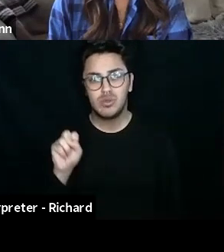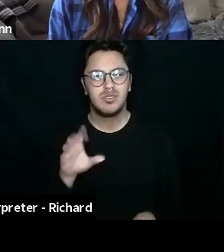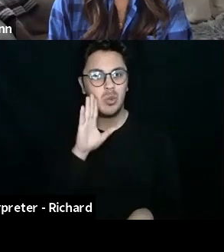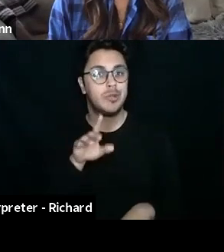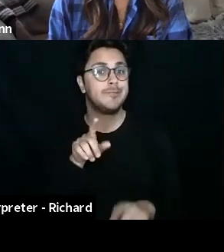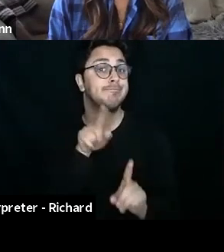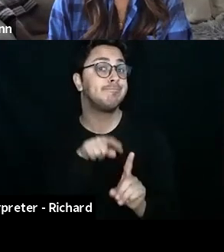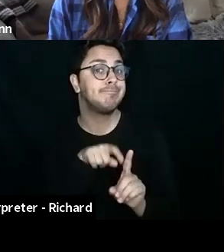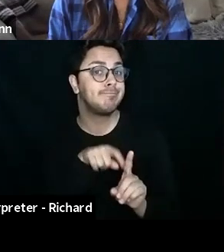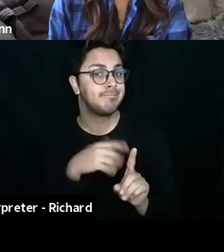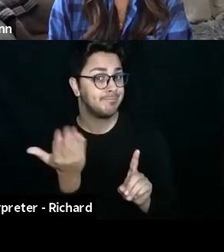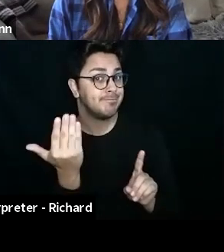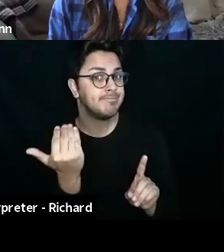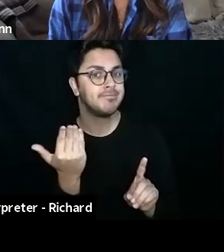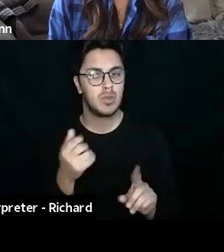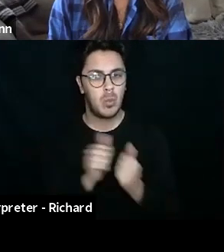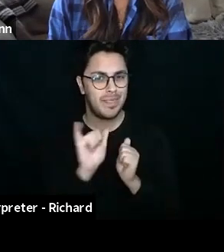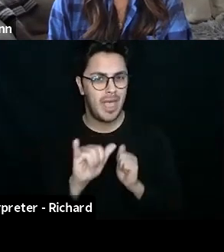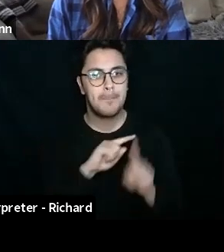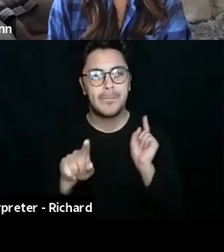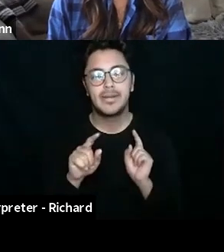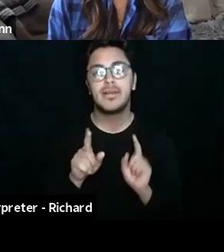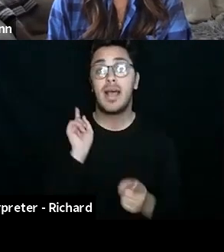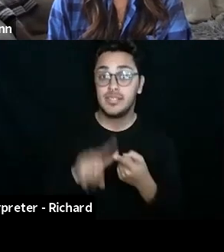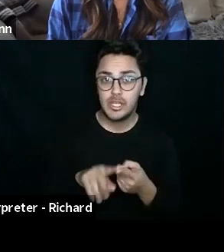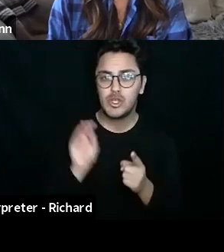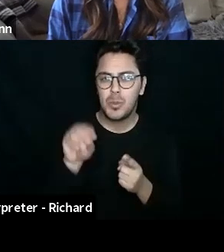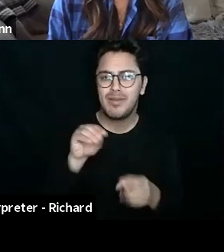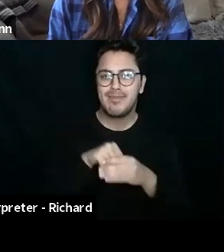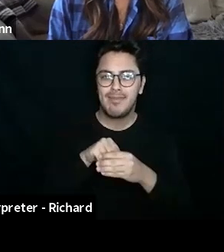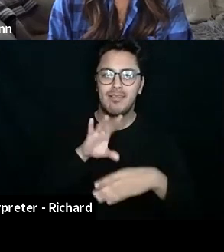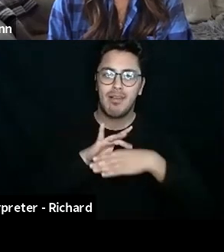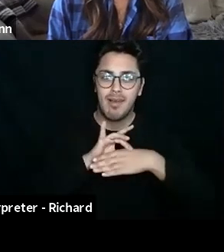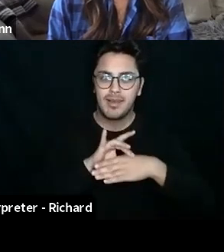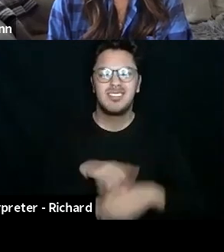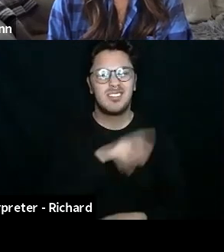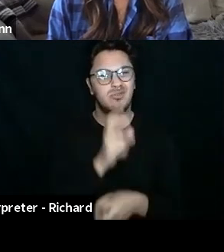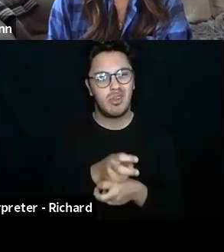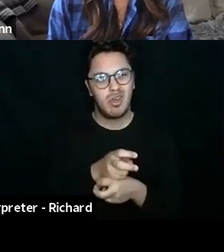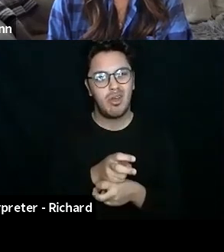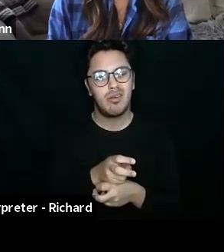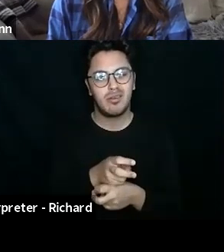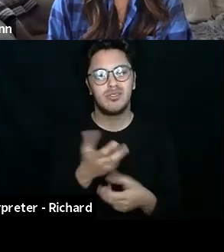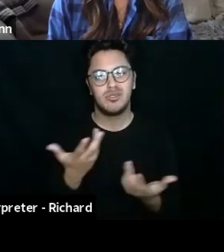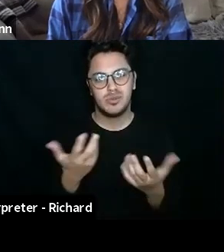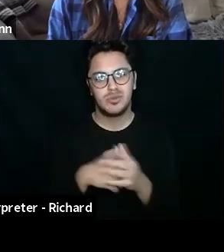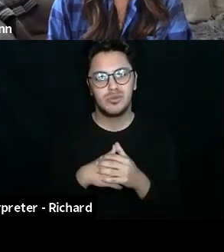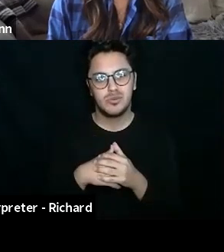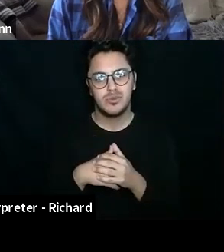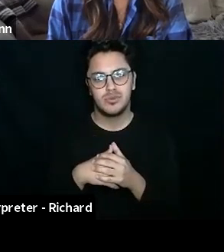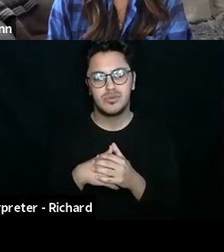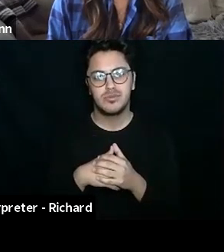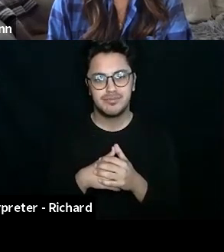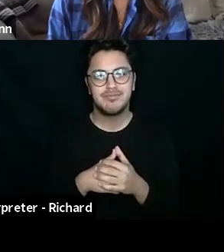you go with. But until you put that incident into context, it's really hard to just keep playing those, the